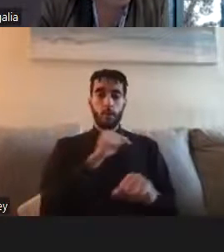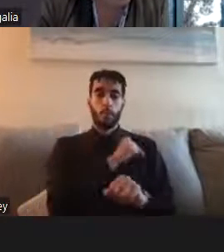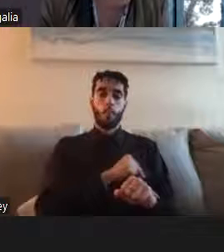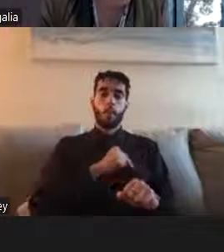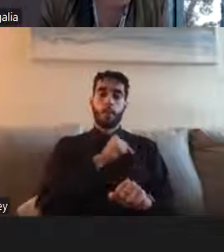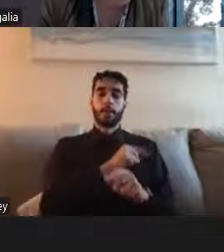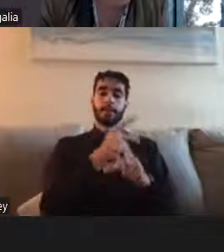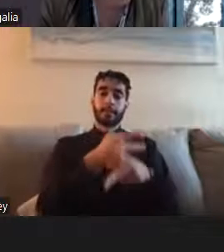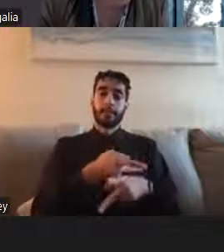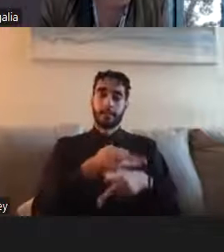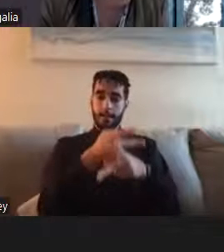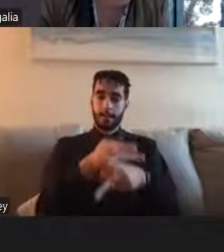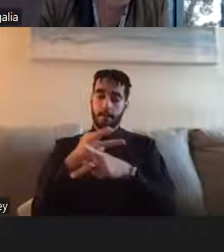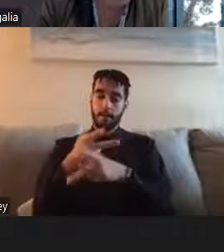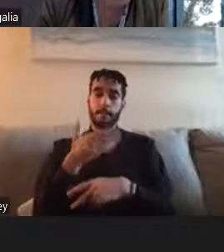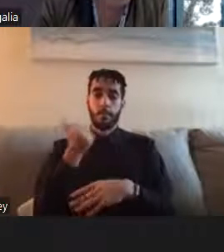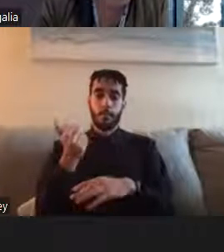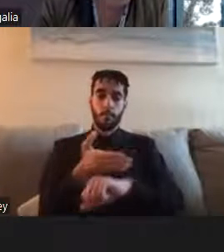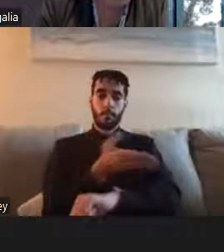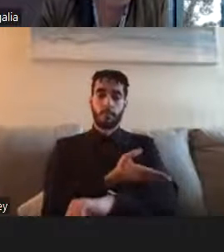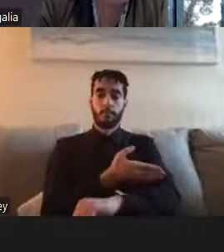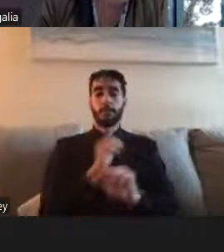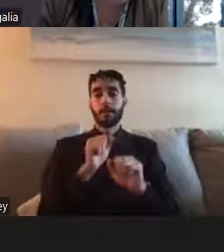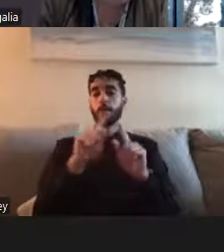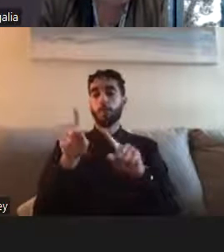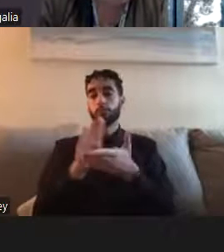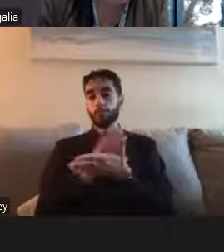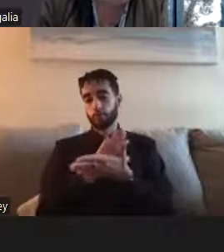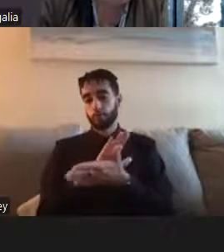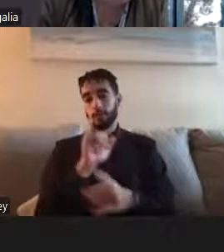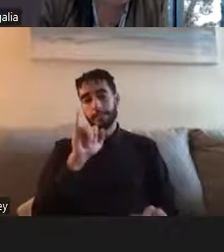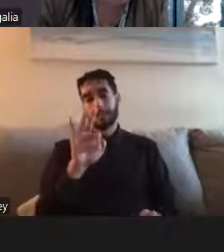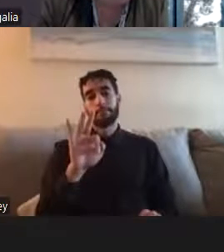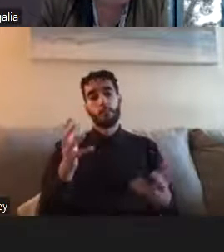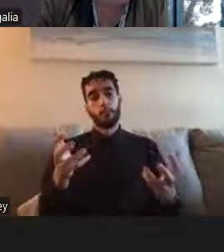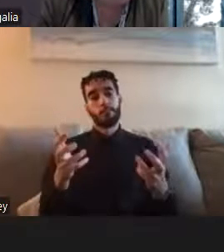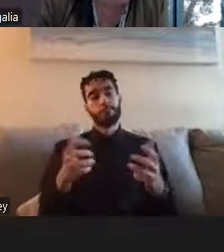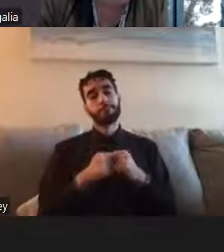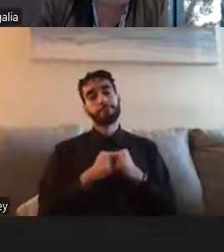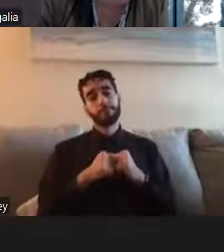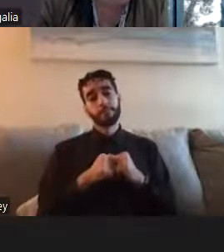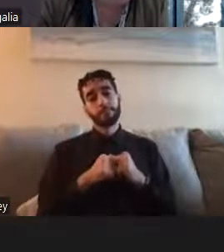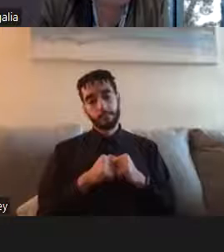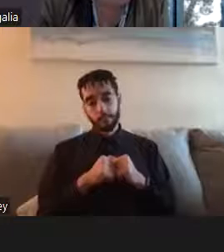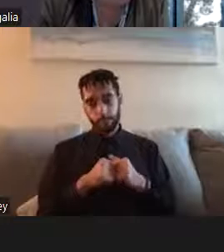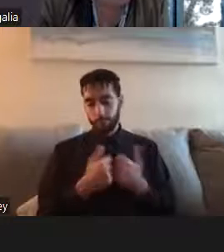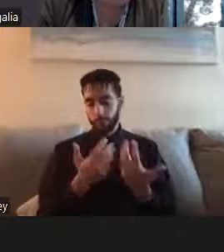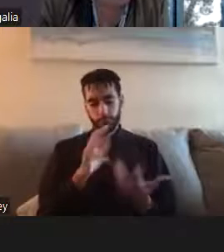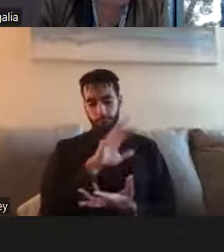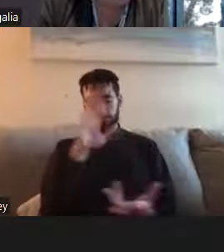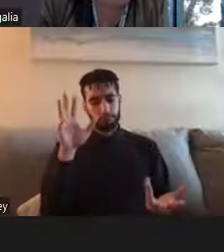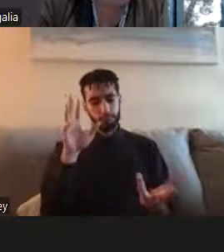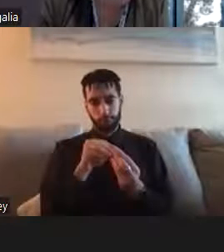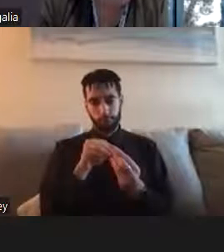have the opportunity to go to school if they choose to. So, that's all part of